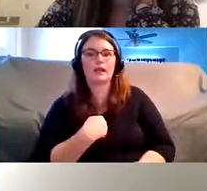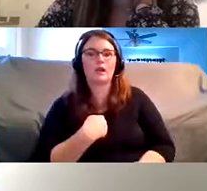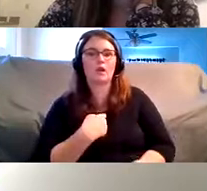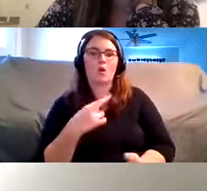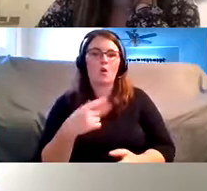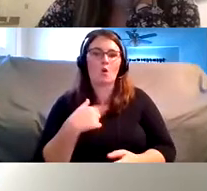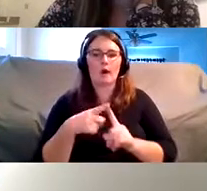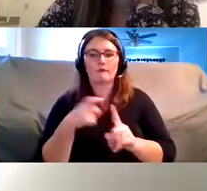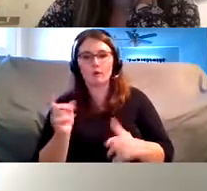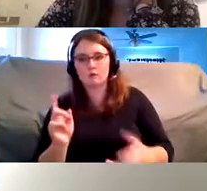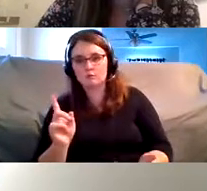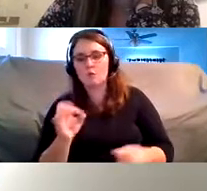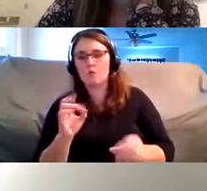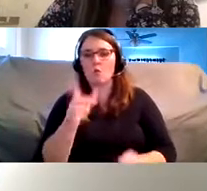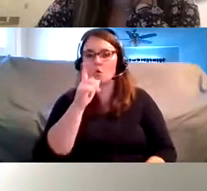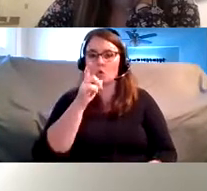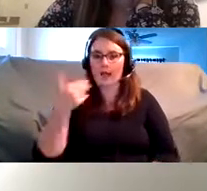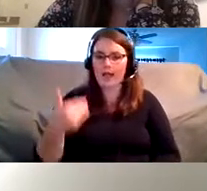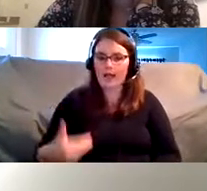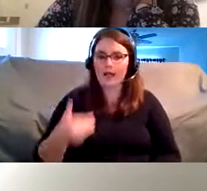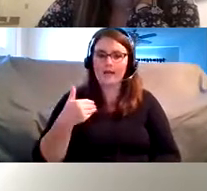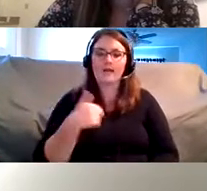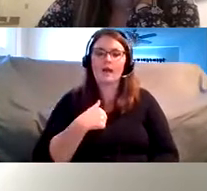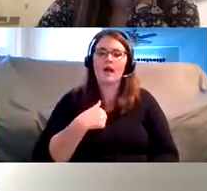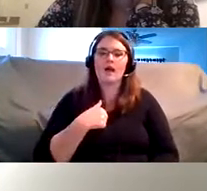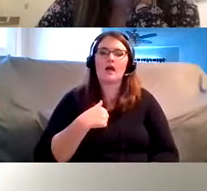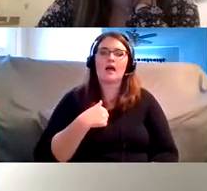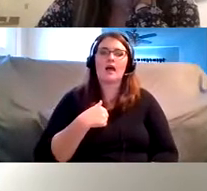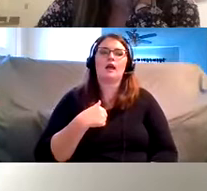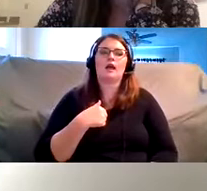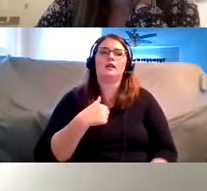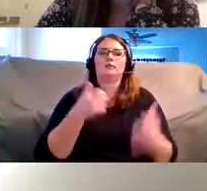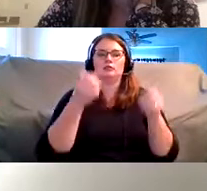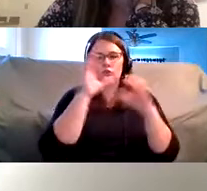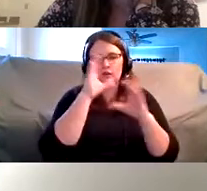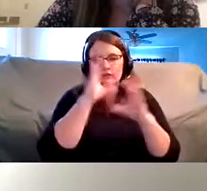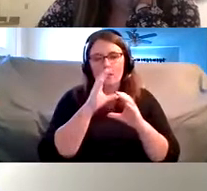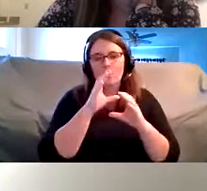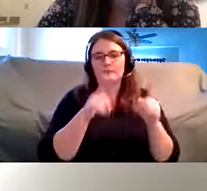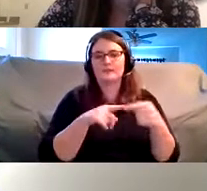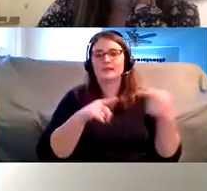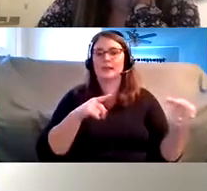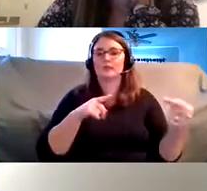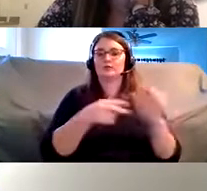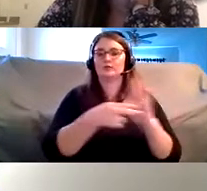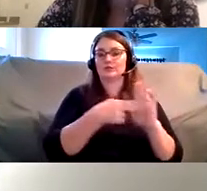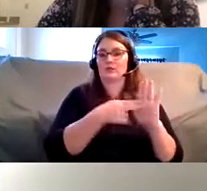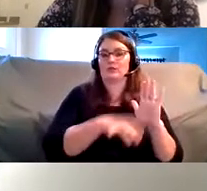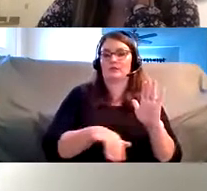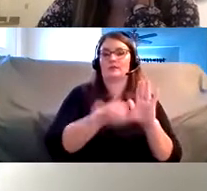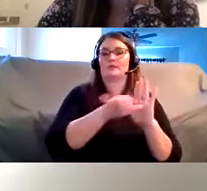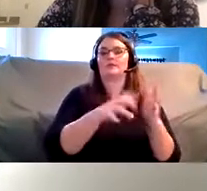from or who I am, I look for counter stereotypes, people that challenge these assumptions, and I try